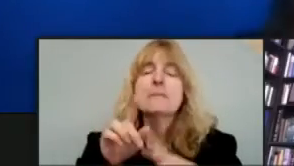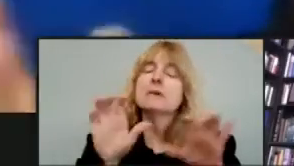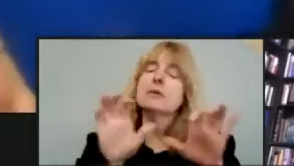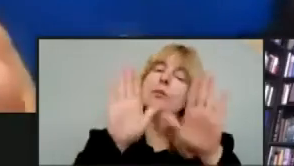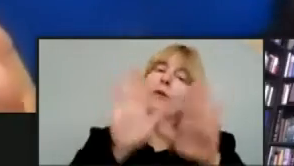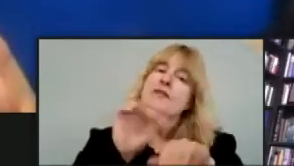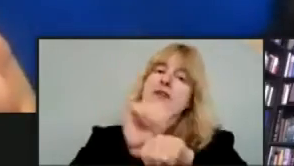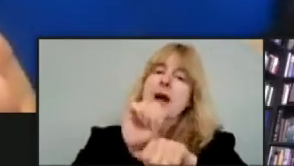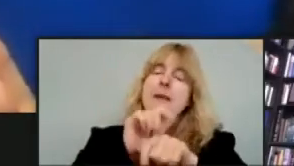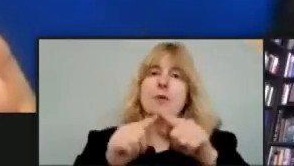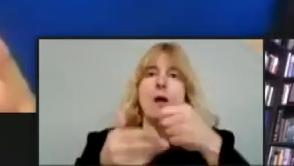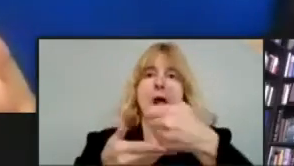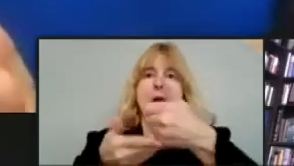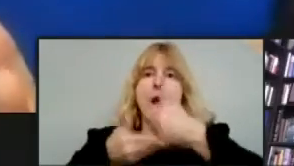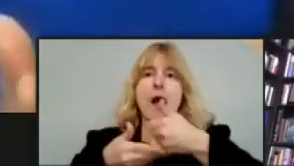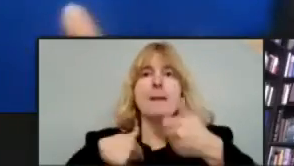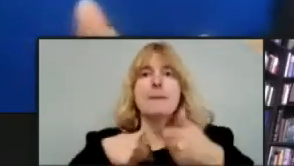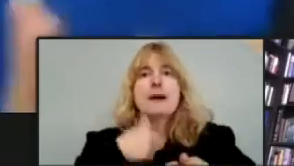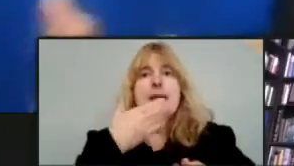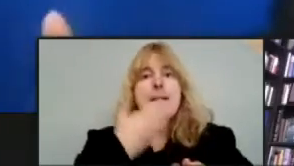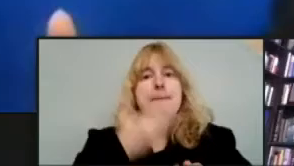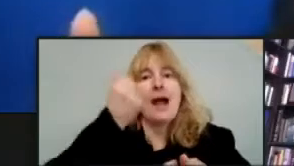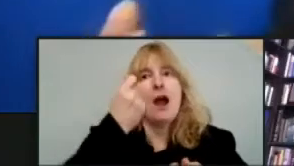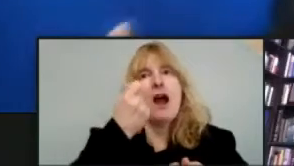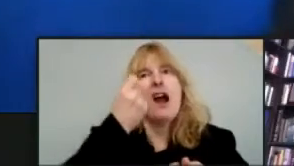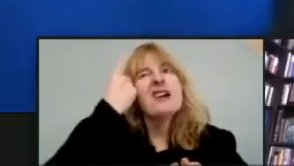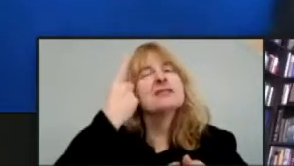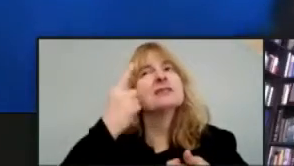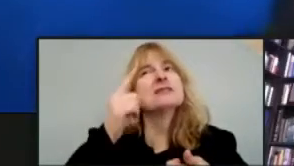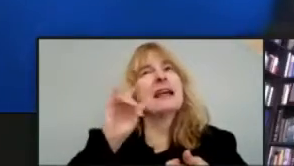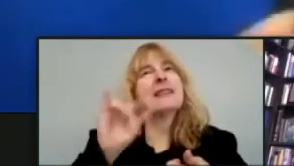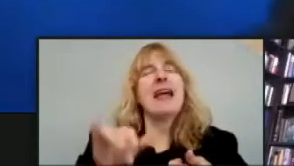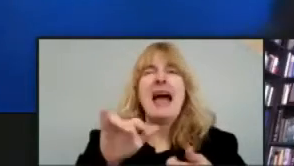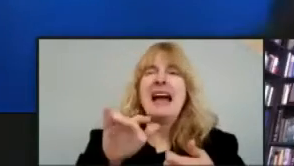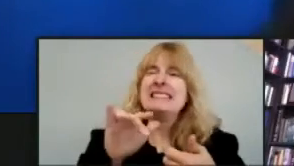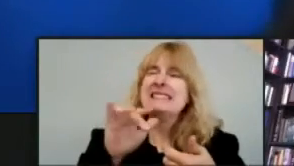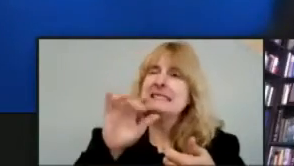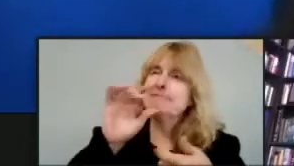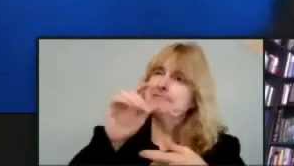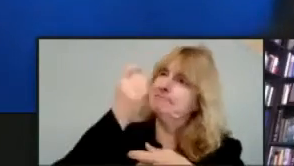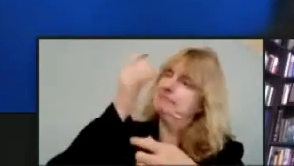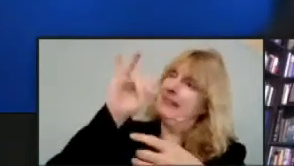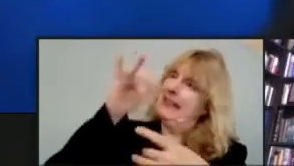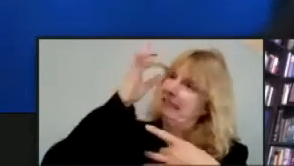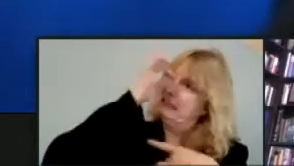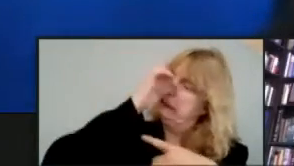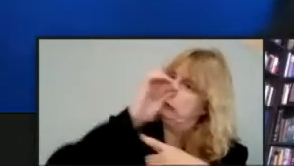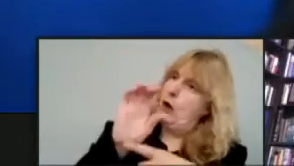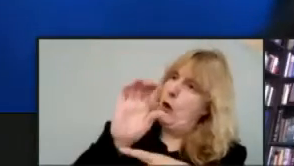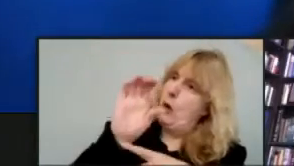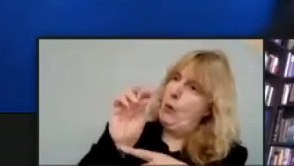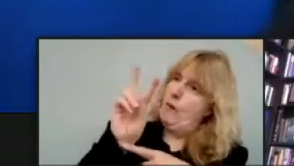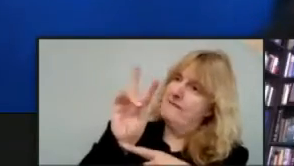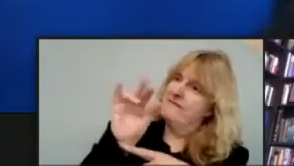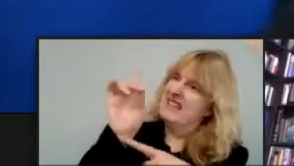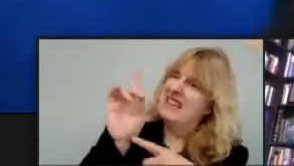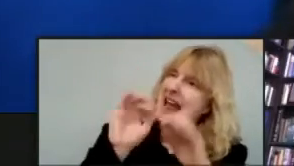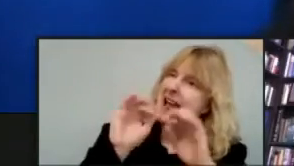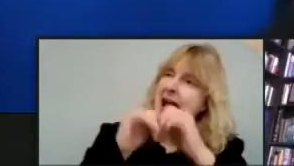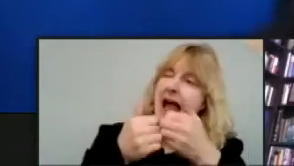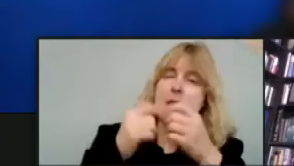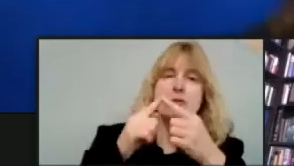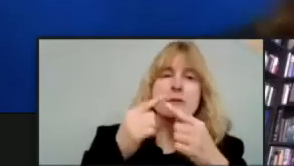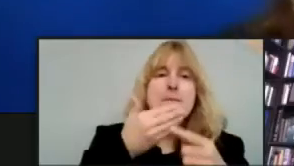the nuances of this disease, COVID, but now we're talking about vaccines, and there's